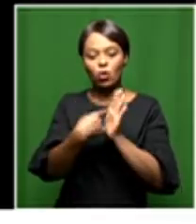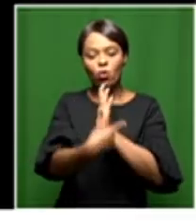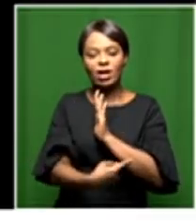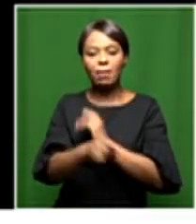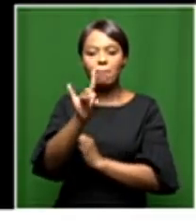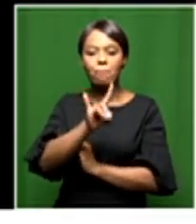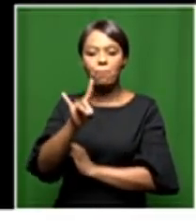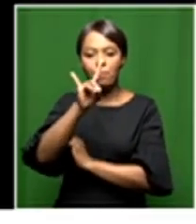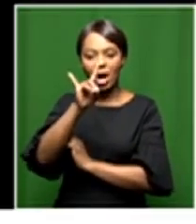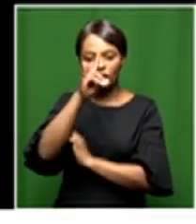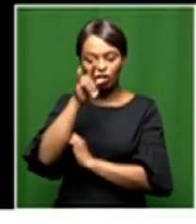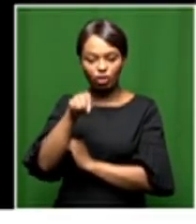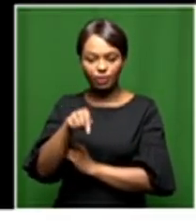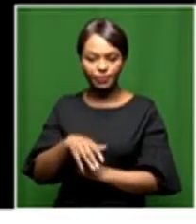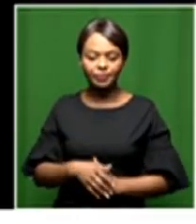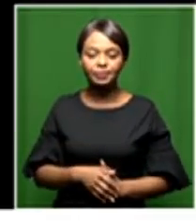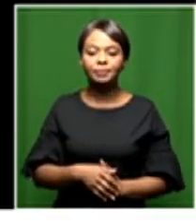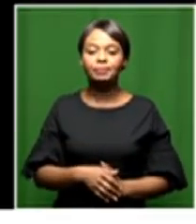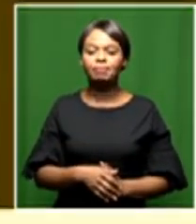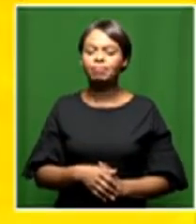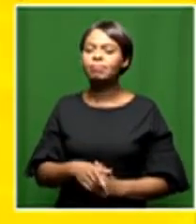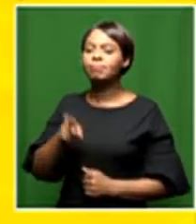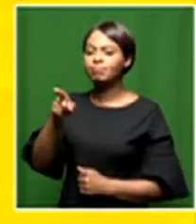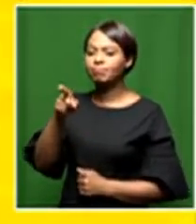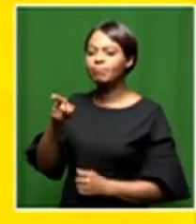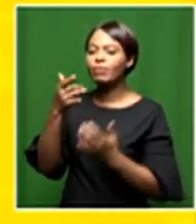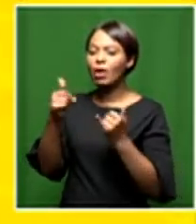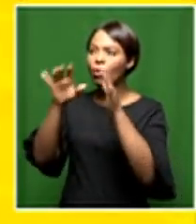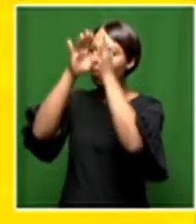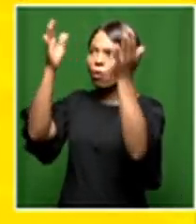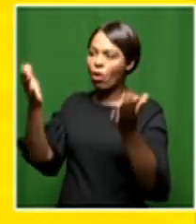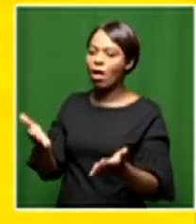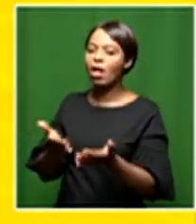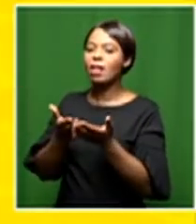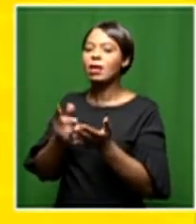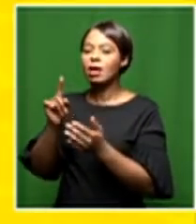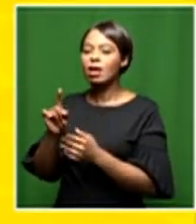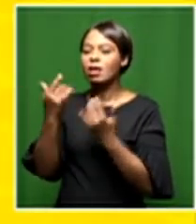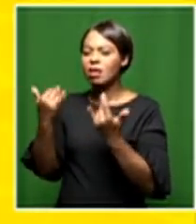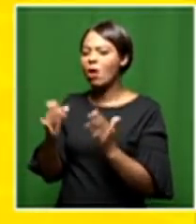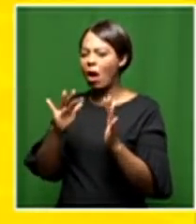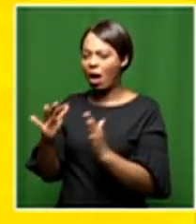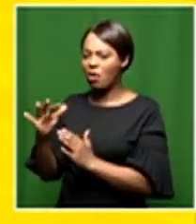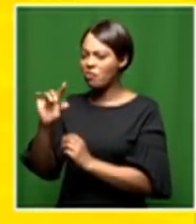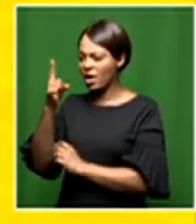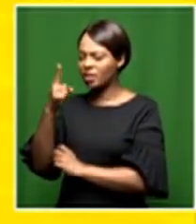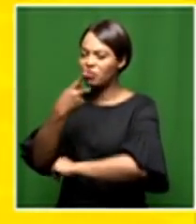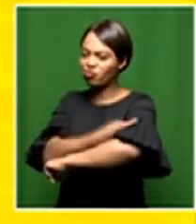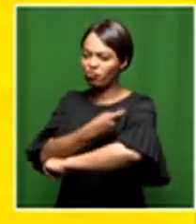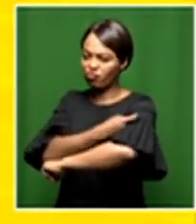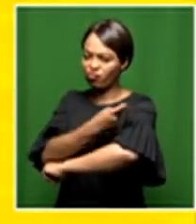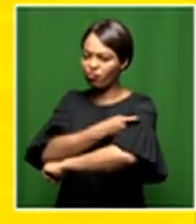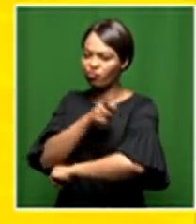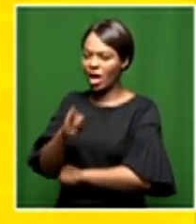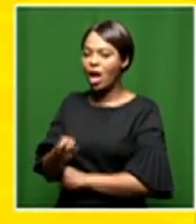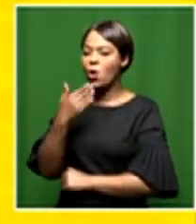So, Ephert, as we understand, as it is common practice around the world, the first shots will be administered to frontline workers in